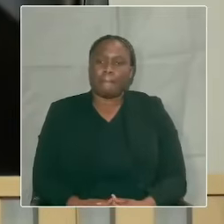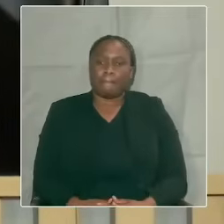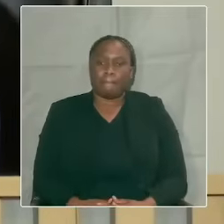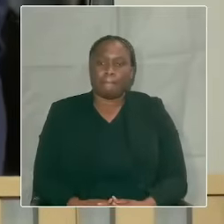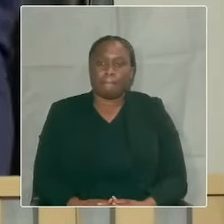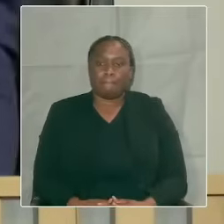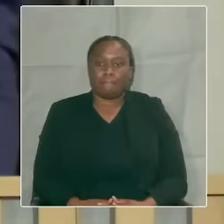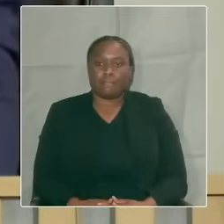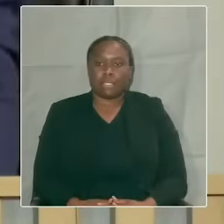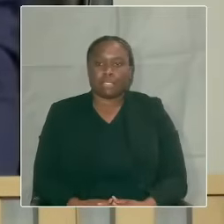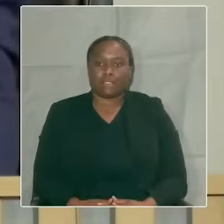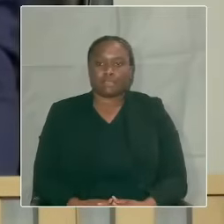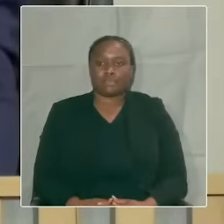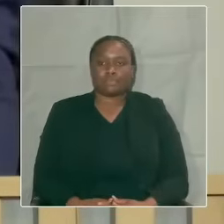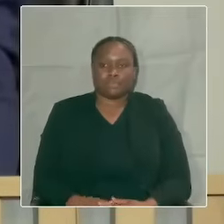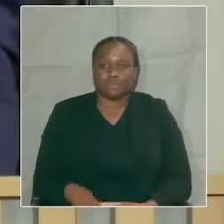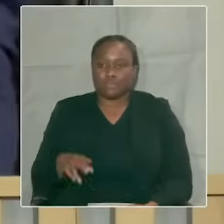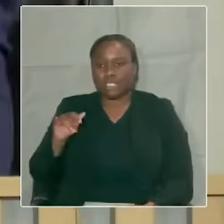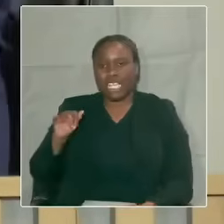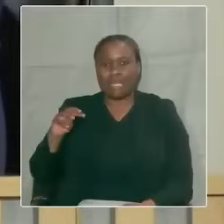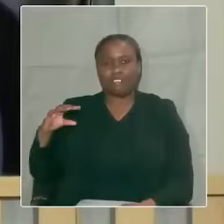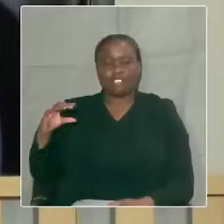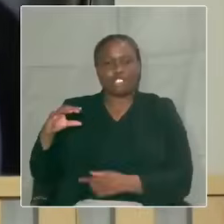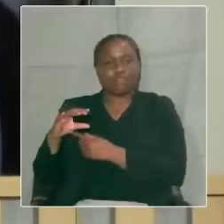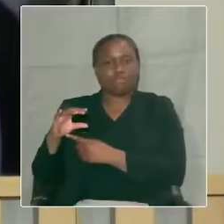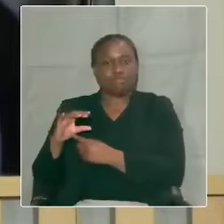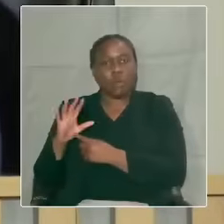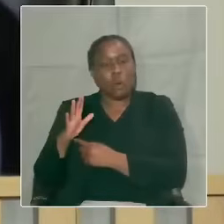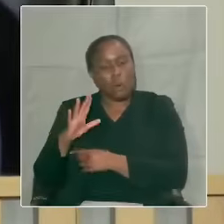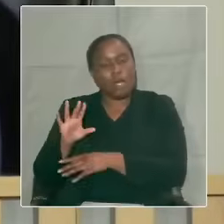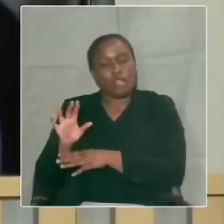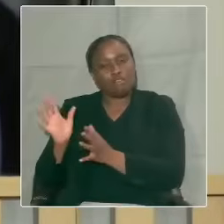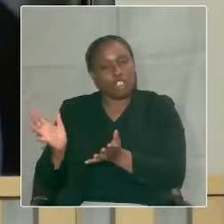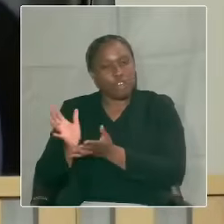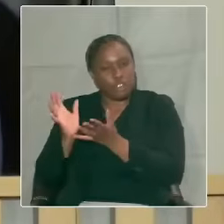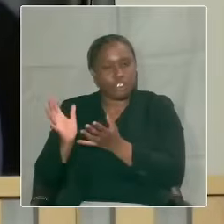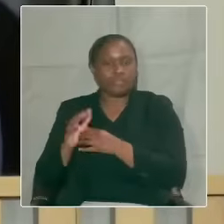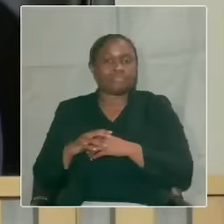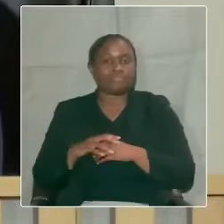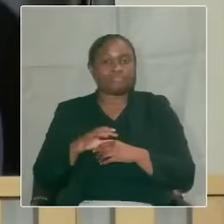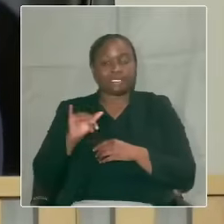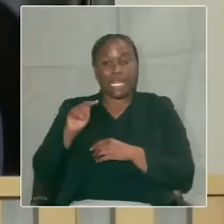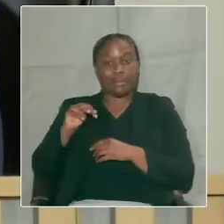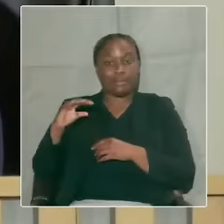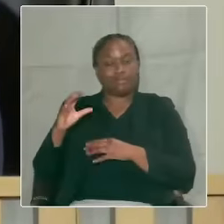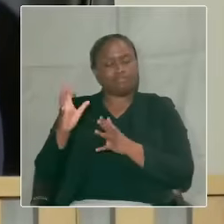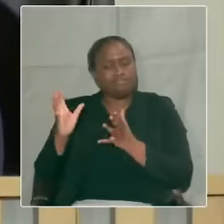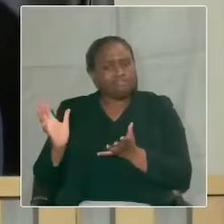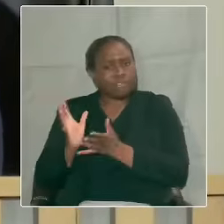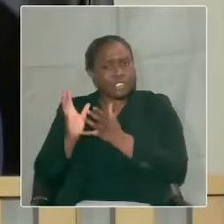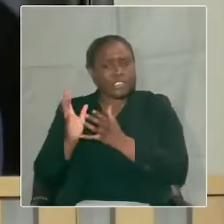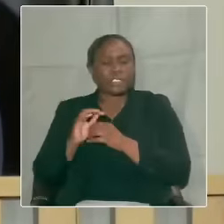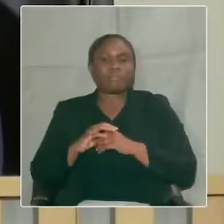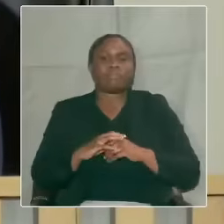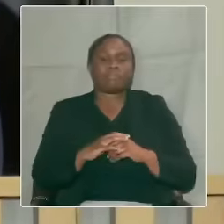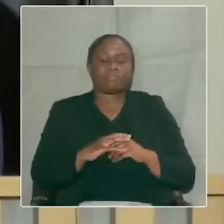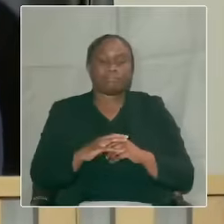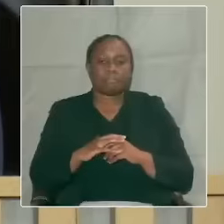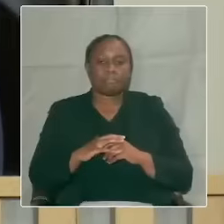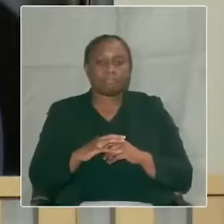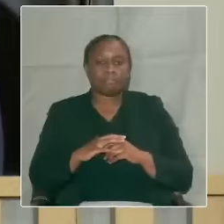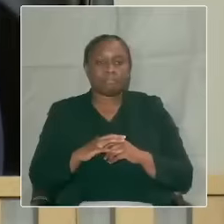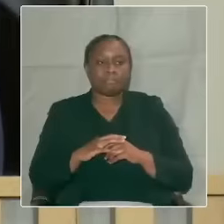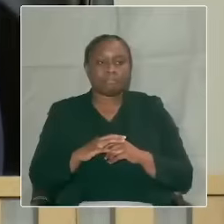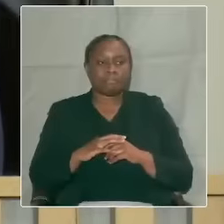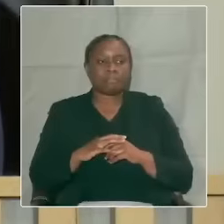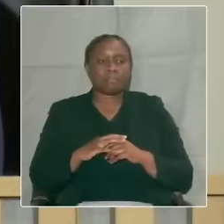The one that says the IMC is encouraged. Yes. The IMC is encouraged that interventions